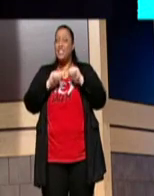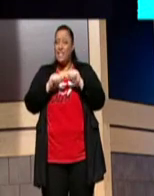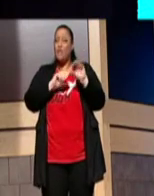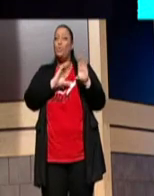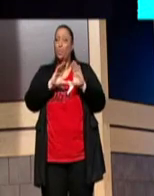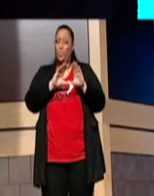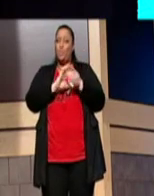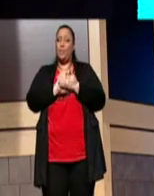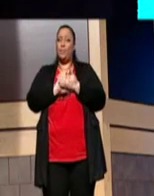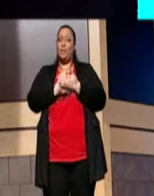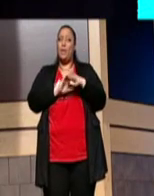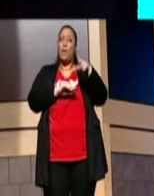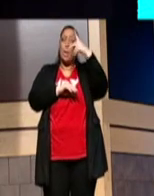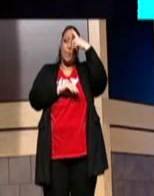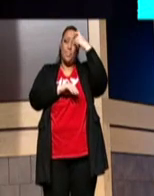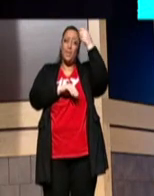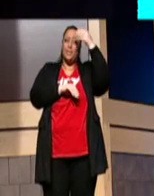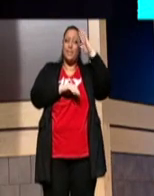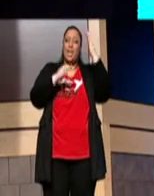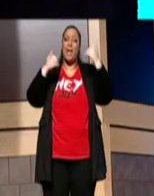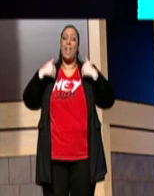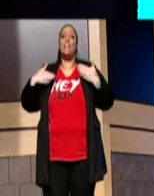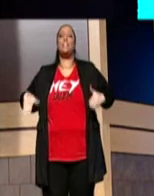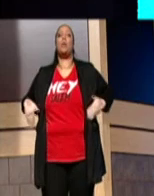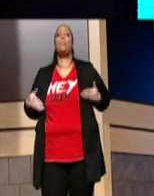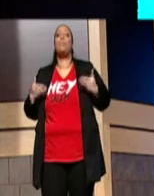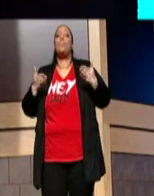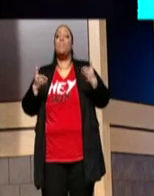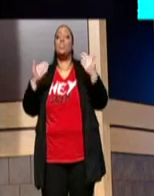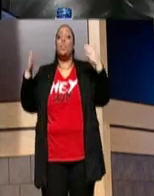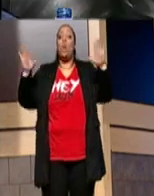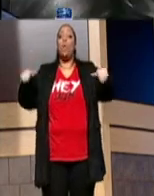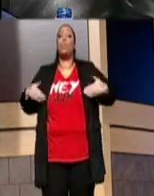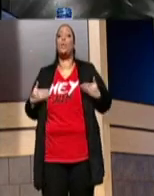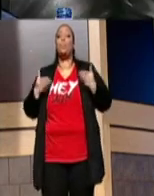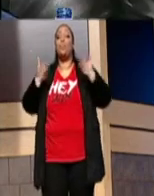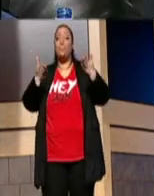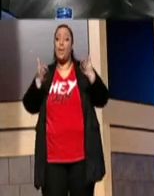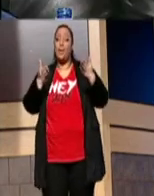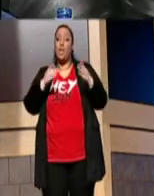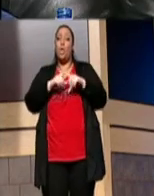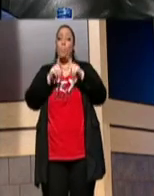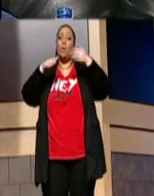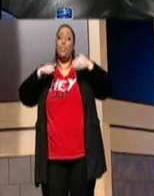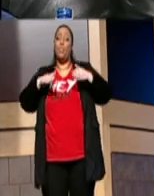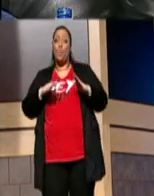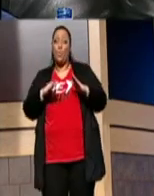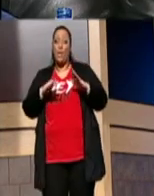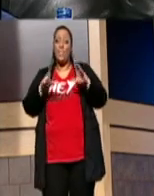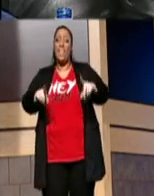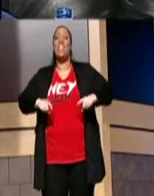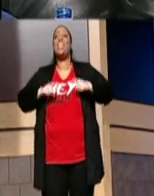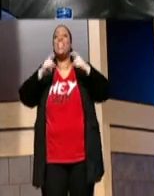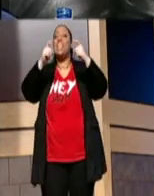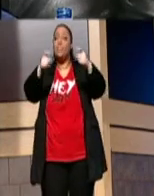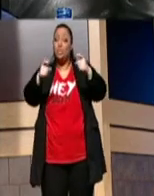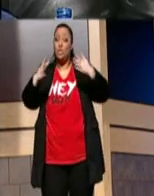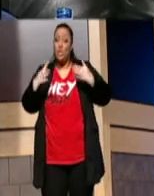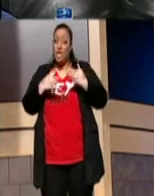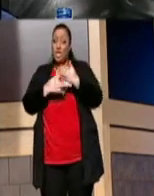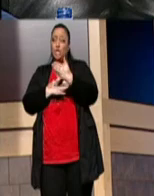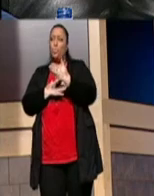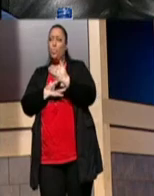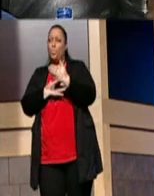Because God has the provisions already provided. But the way that he gets them to you is through